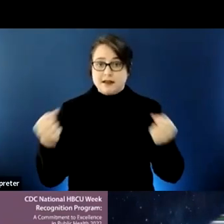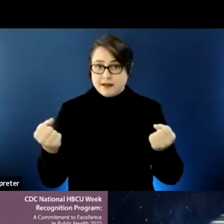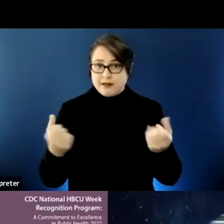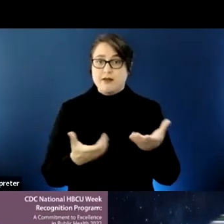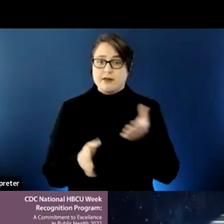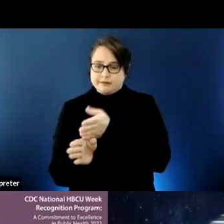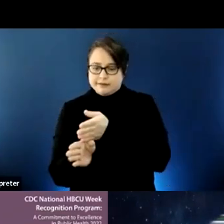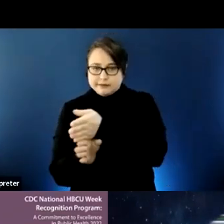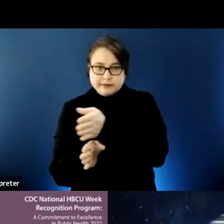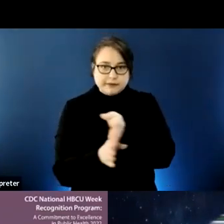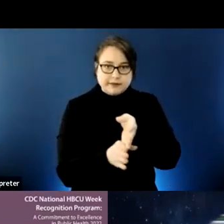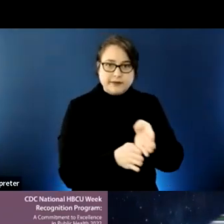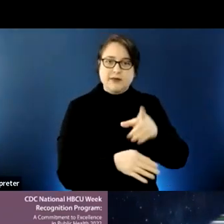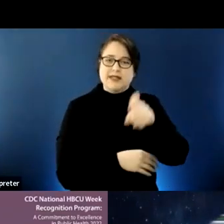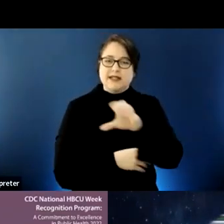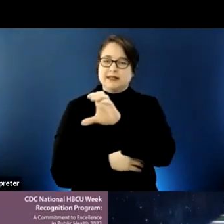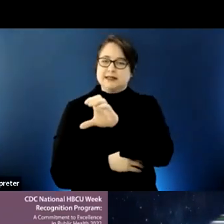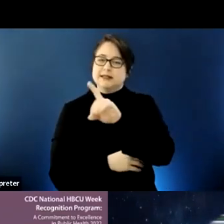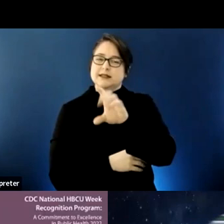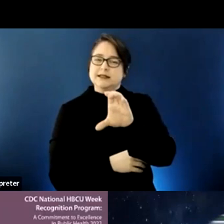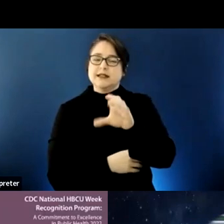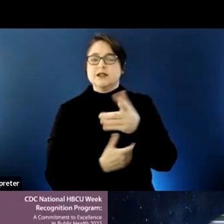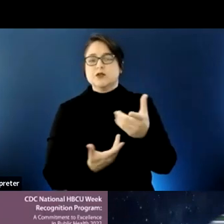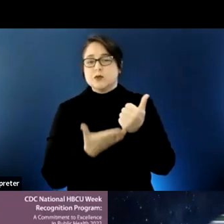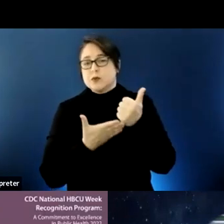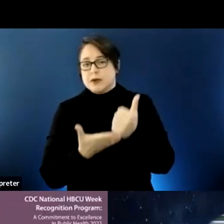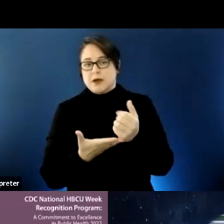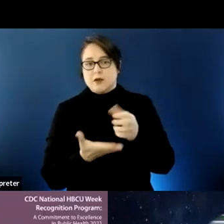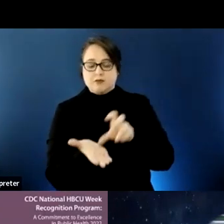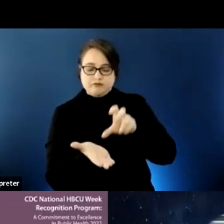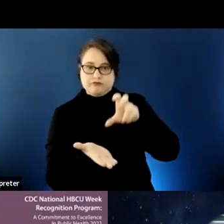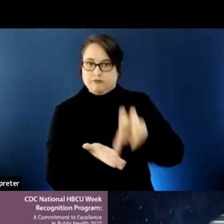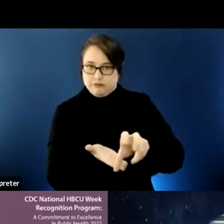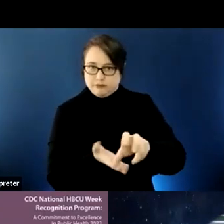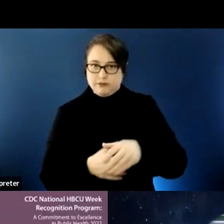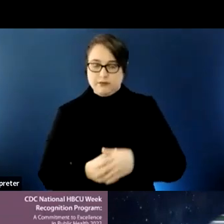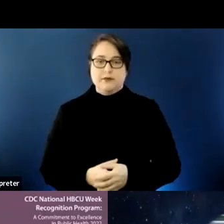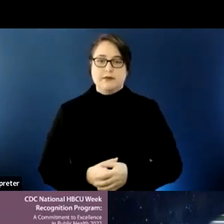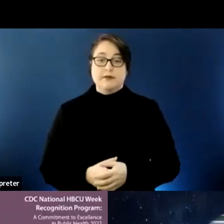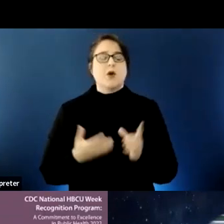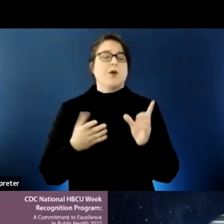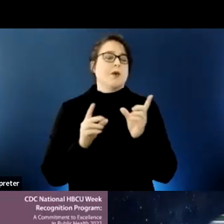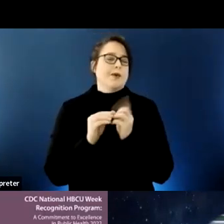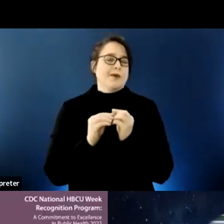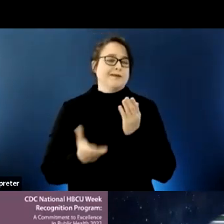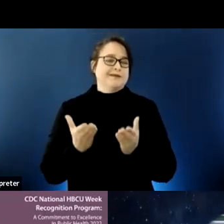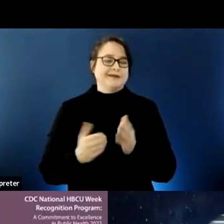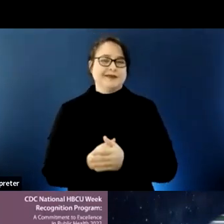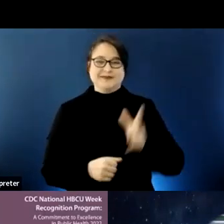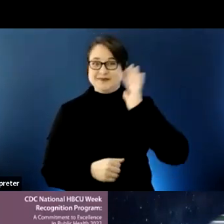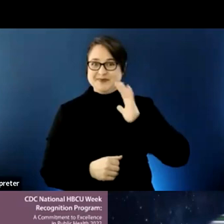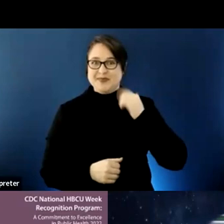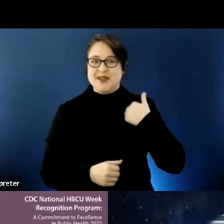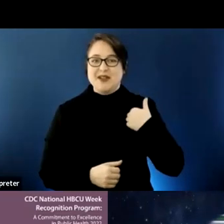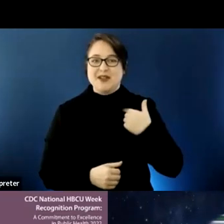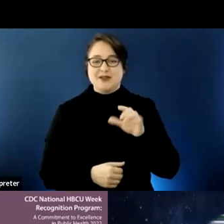those are just some of the ideas. Maybe one more. You know, I was once a junior faculty member struggling to get my research